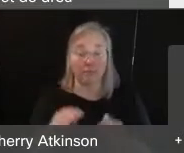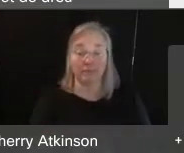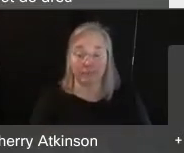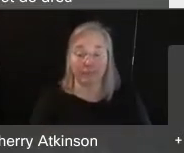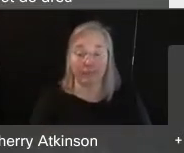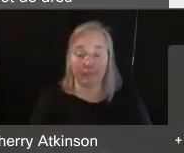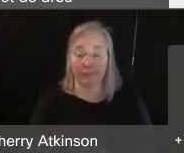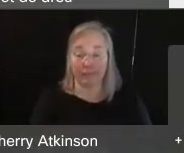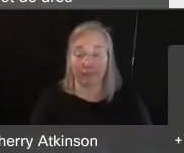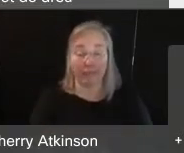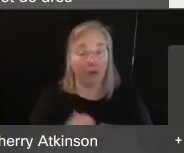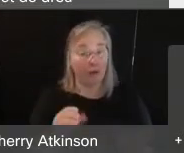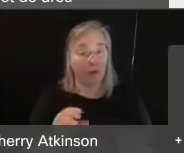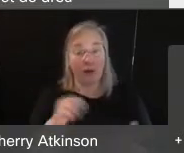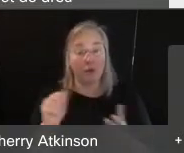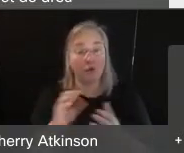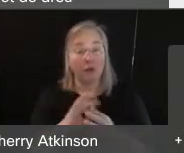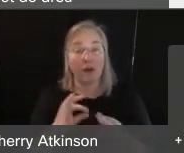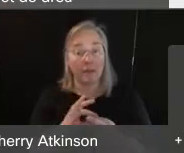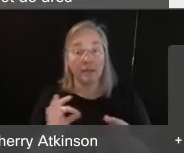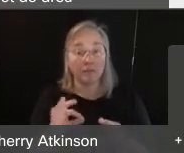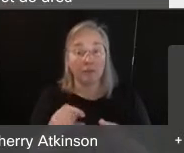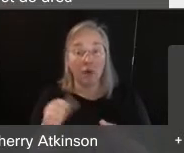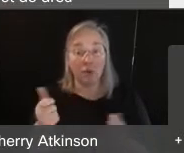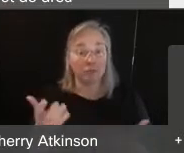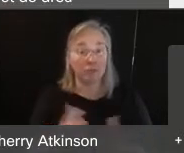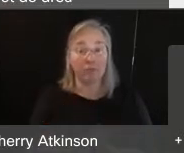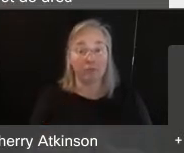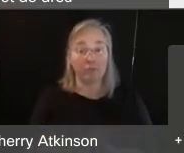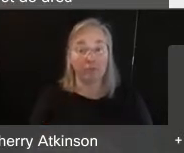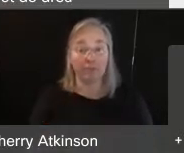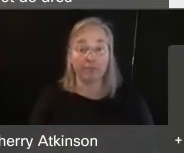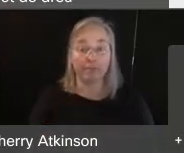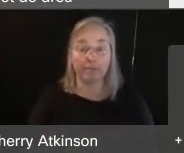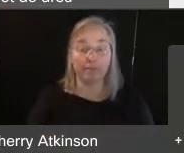Any other comments? That was a great one.